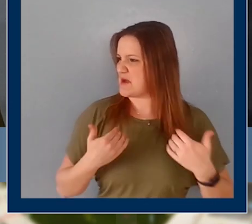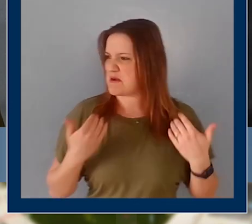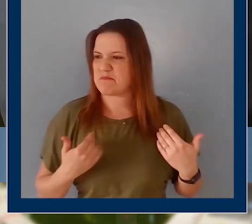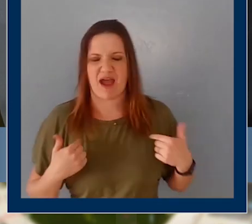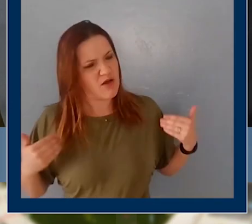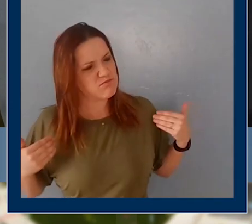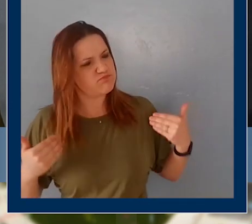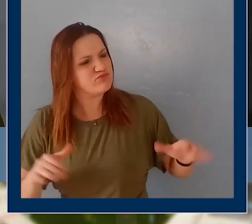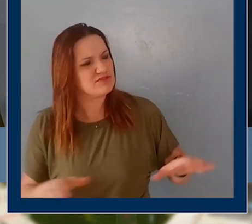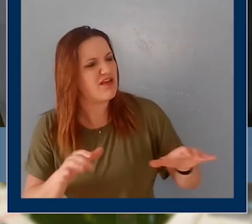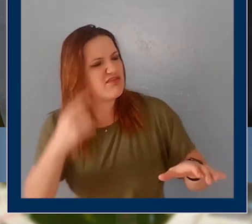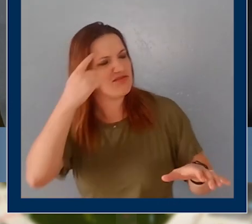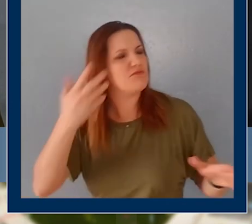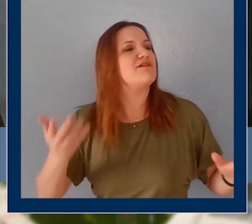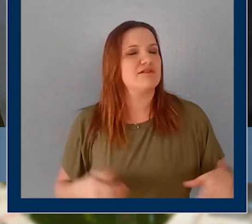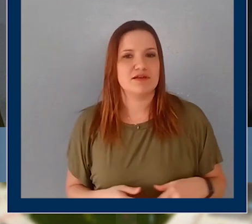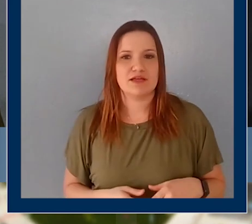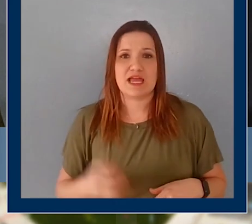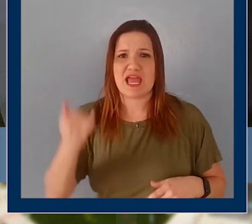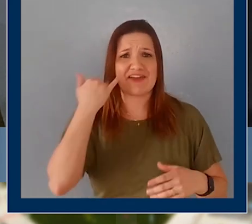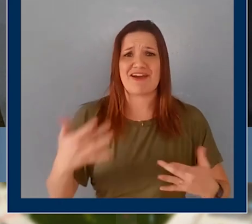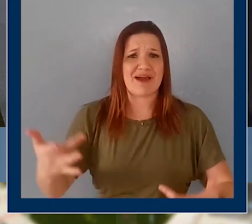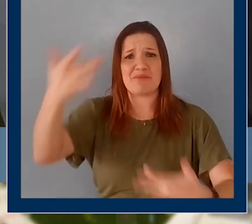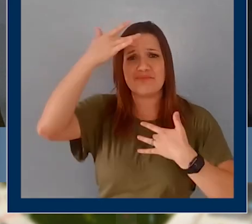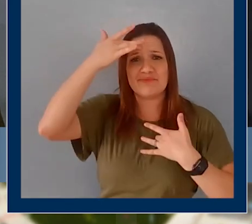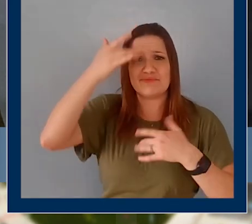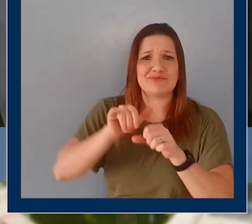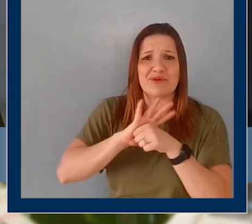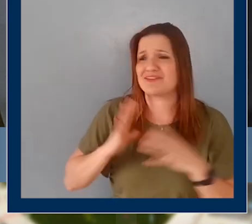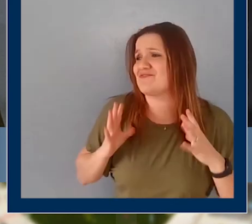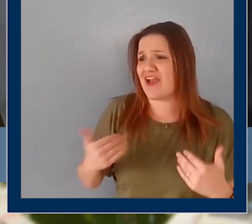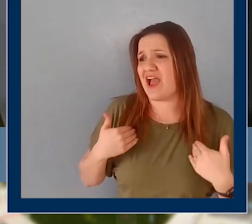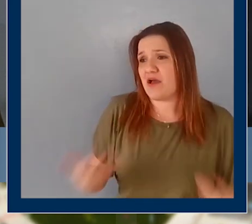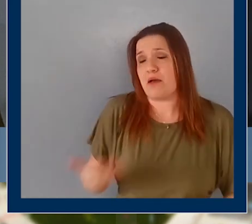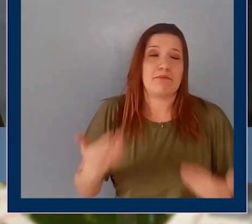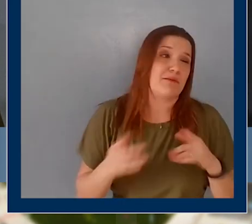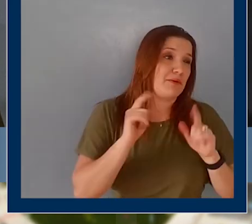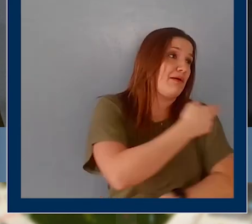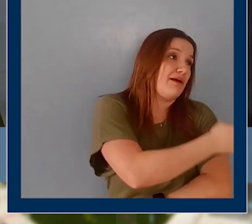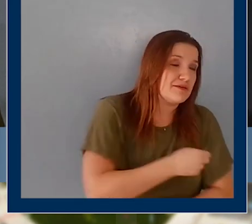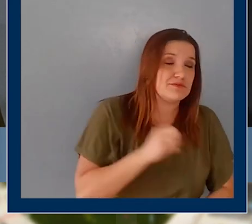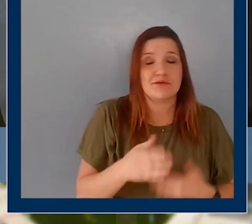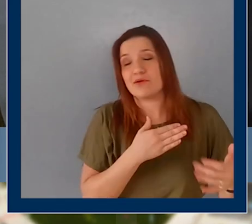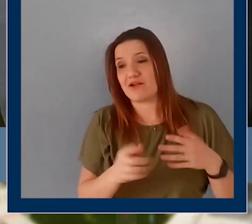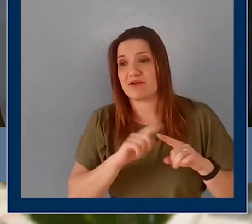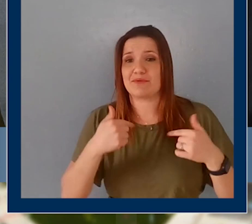and only 8 people that are younger than age 41 have died of the virus. So that's